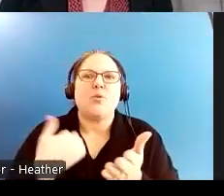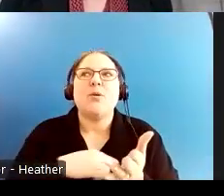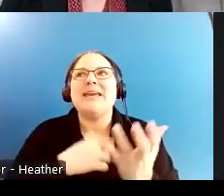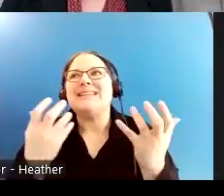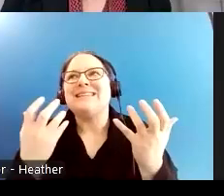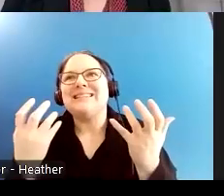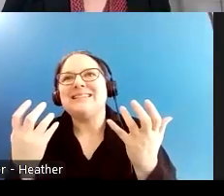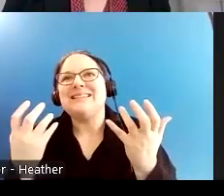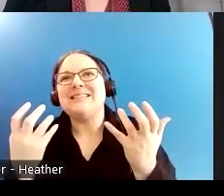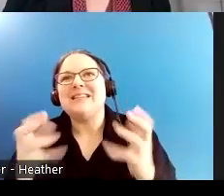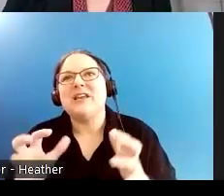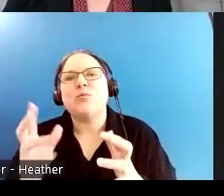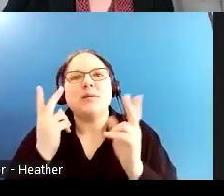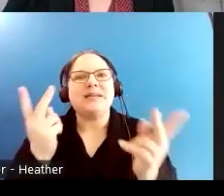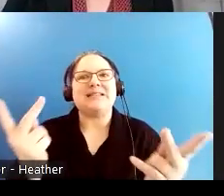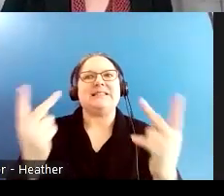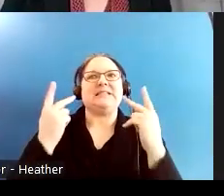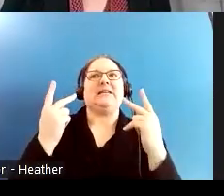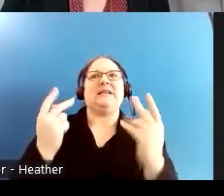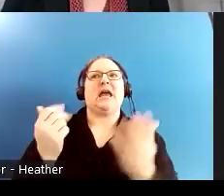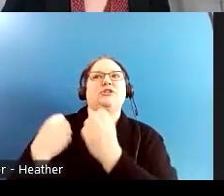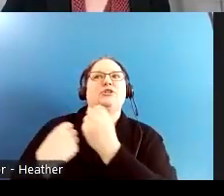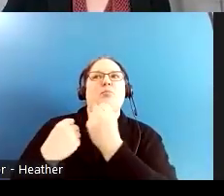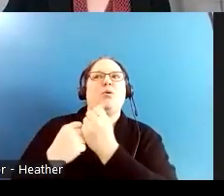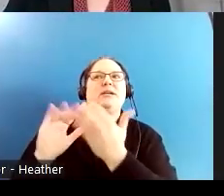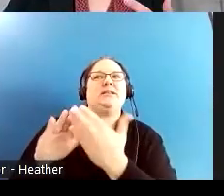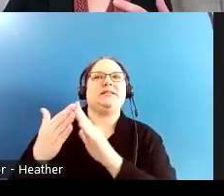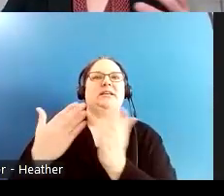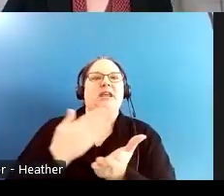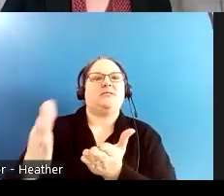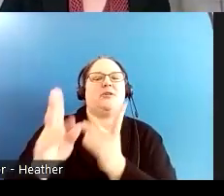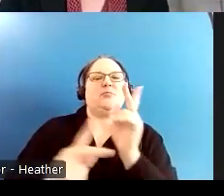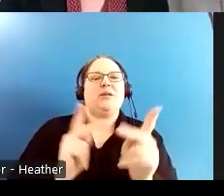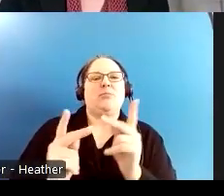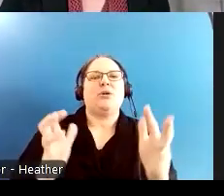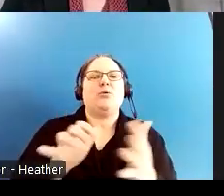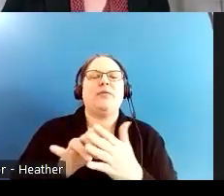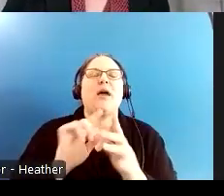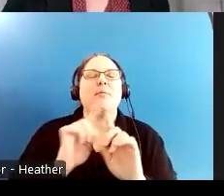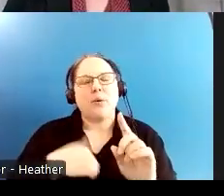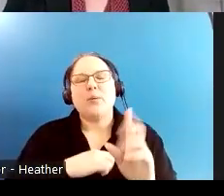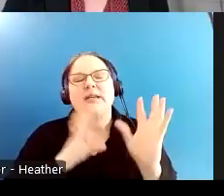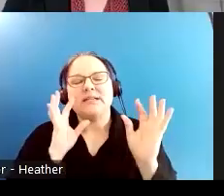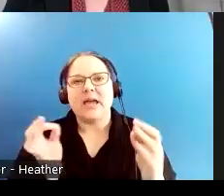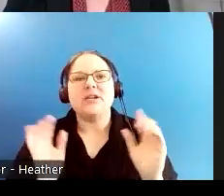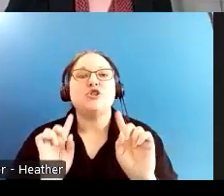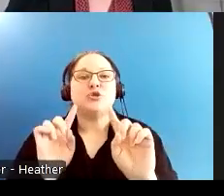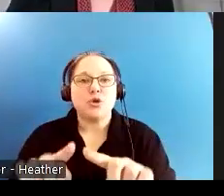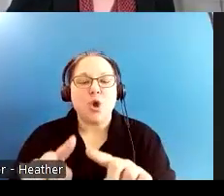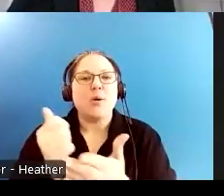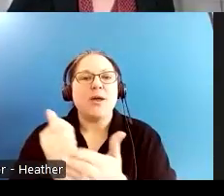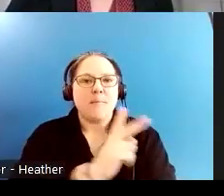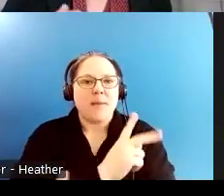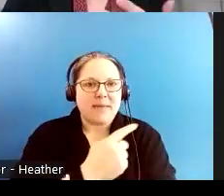as supporting the city in enacting these sweeps. However, we did go to assist the patient and